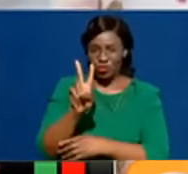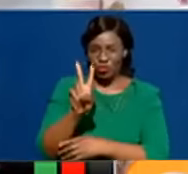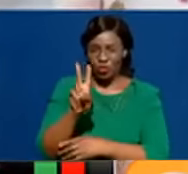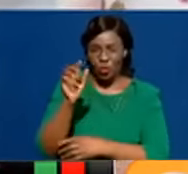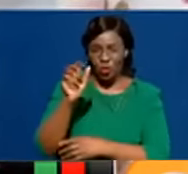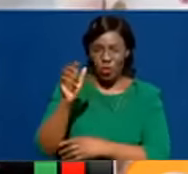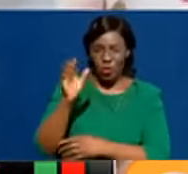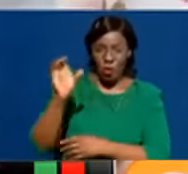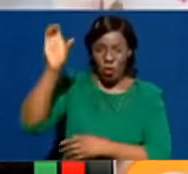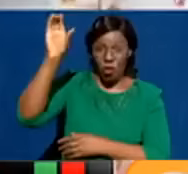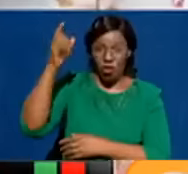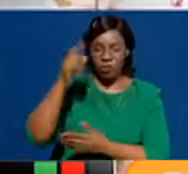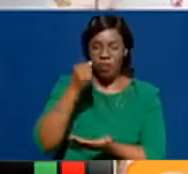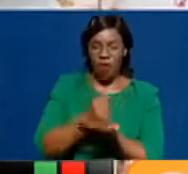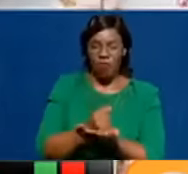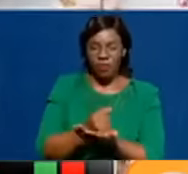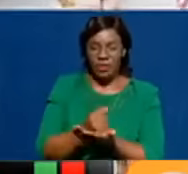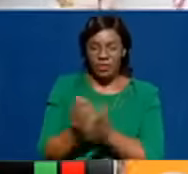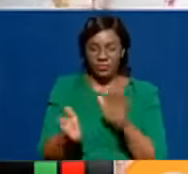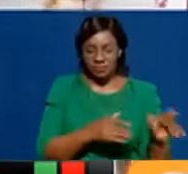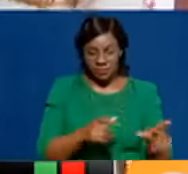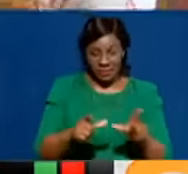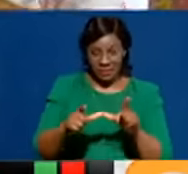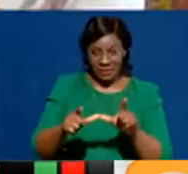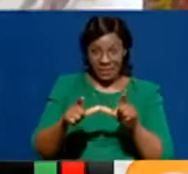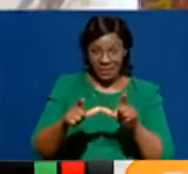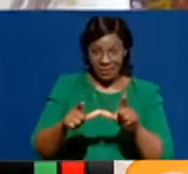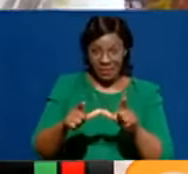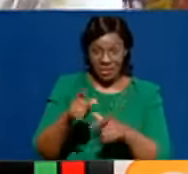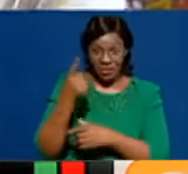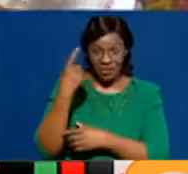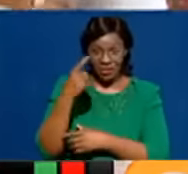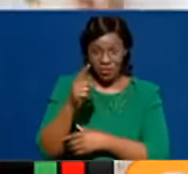office and the certificate of inauguration.